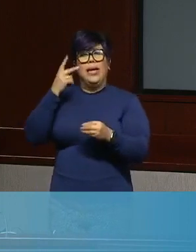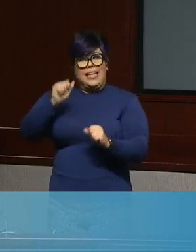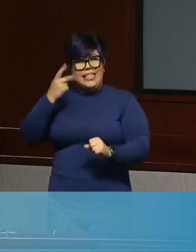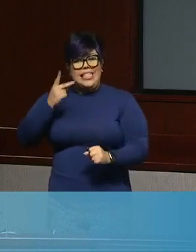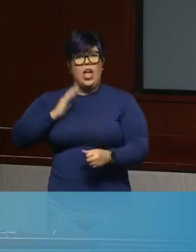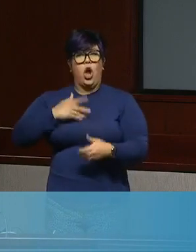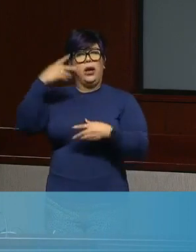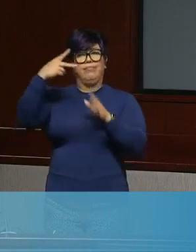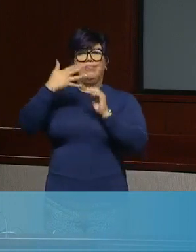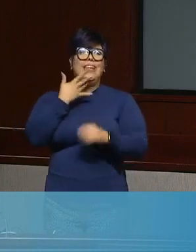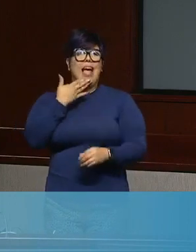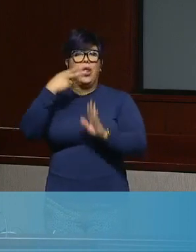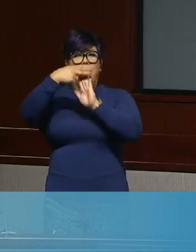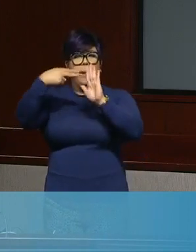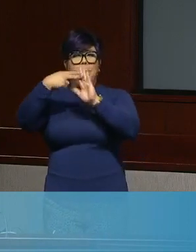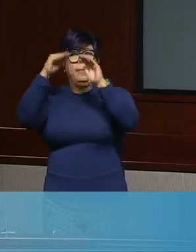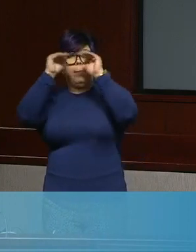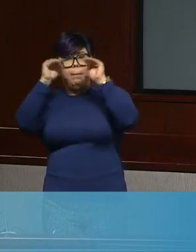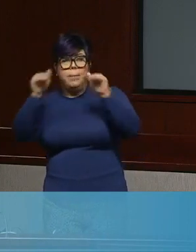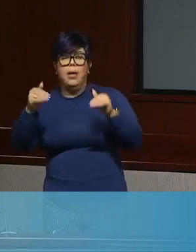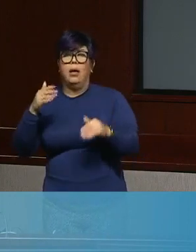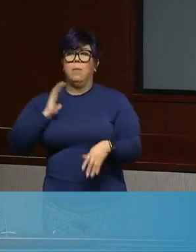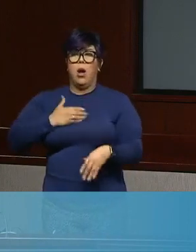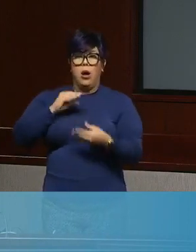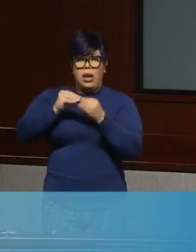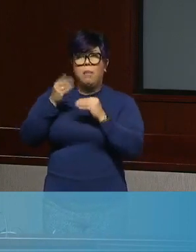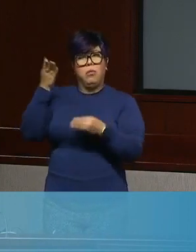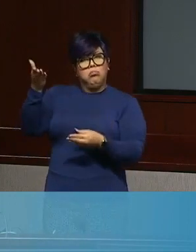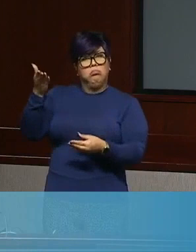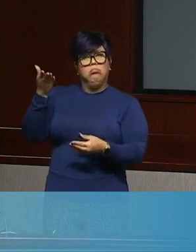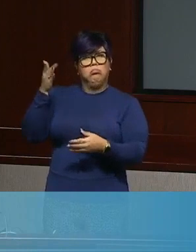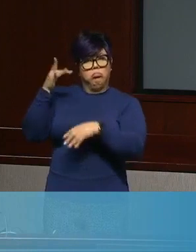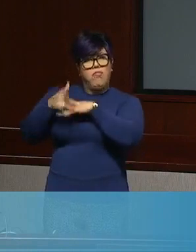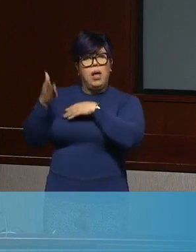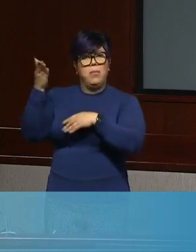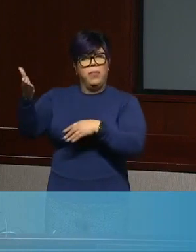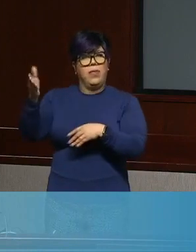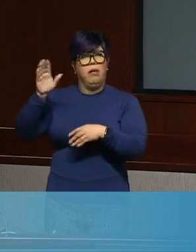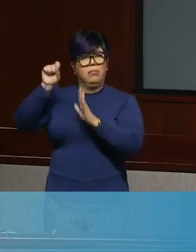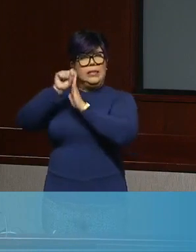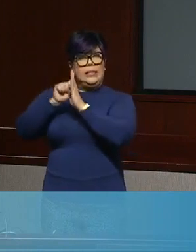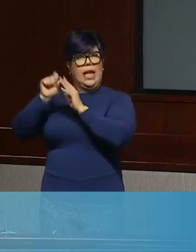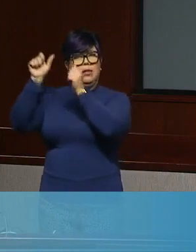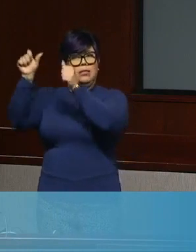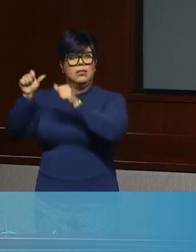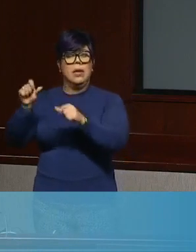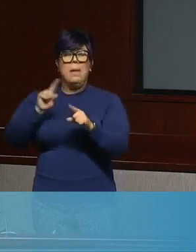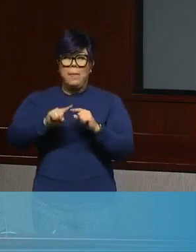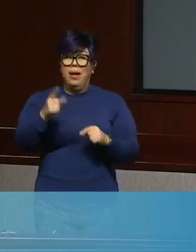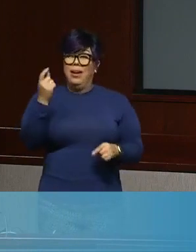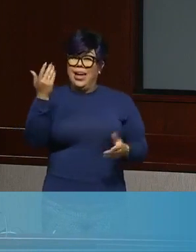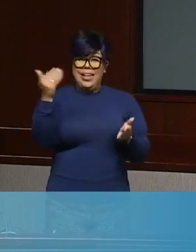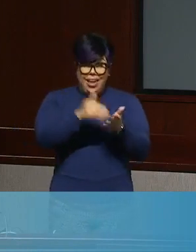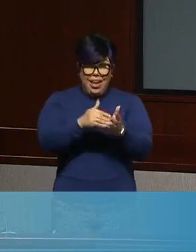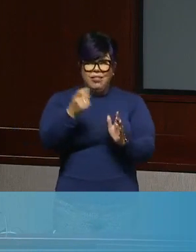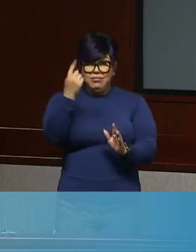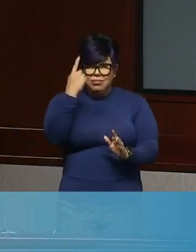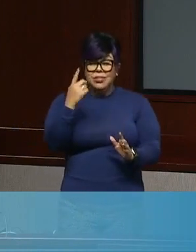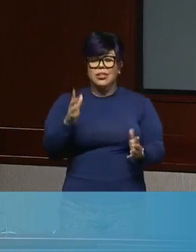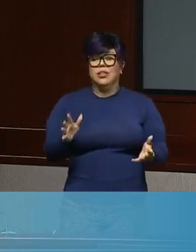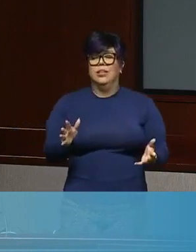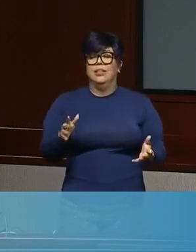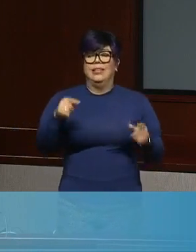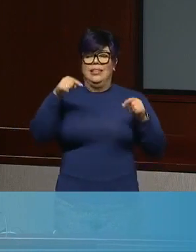track our testing positivity rate on the state site. This arbitrary directive only makes an